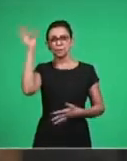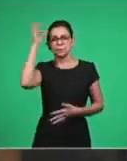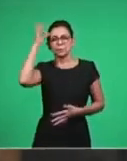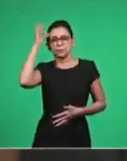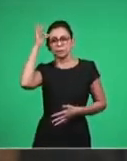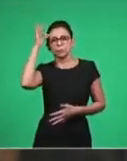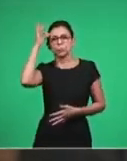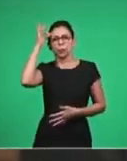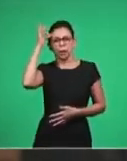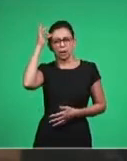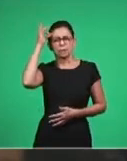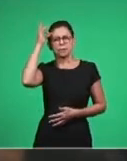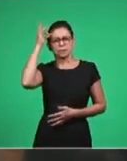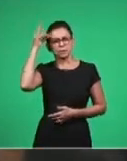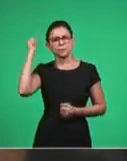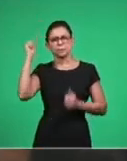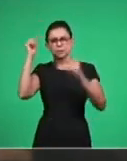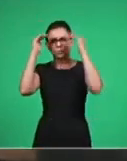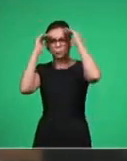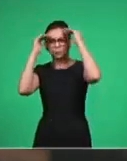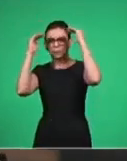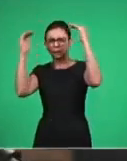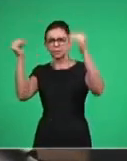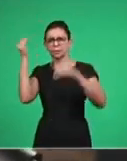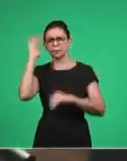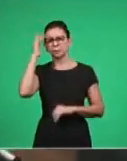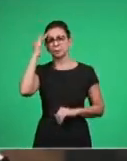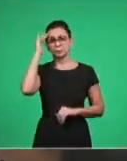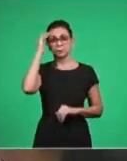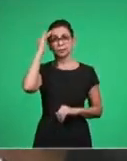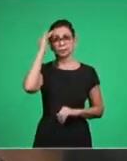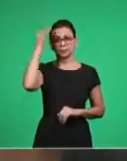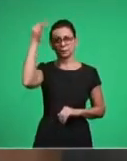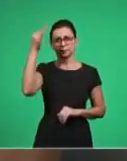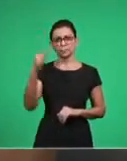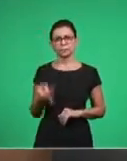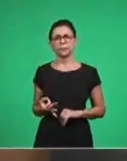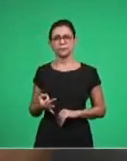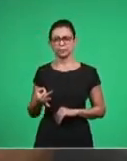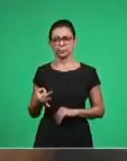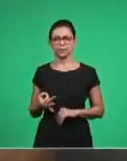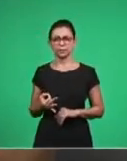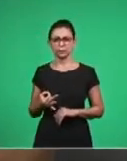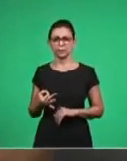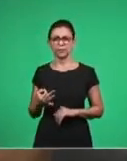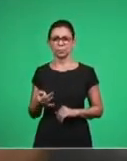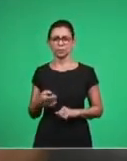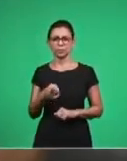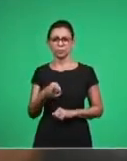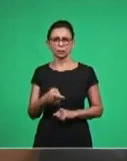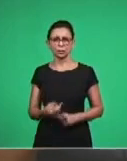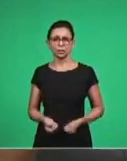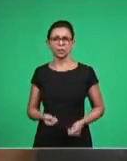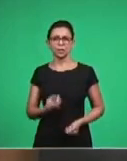In the verse, we see that Isaiah understood, he had the discernment.